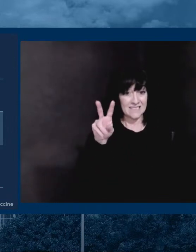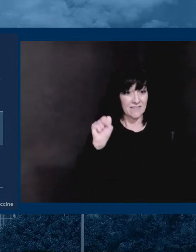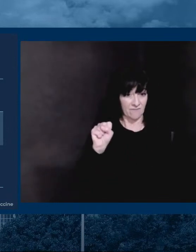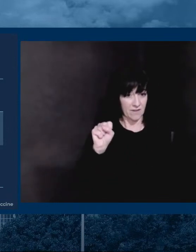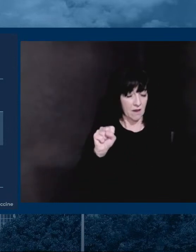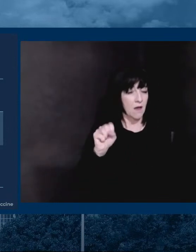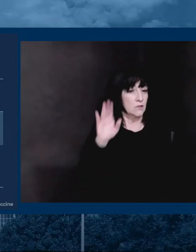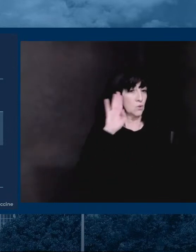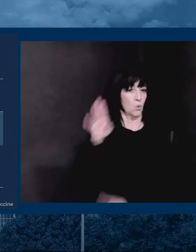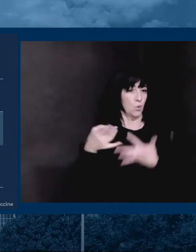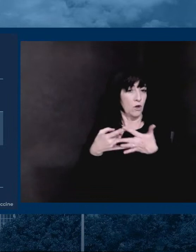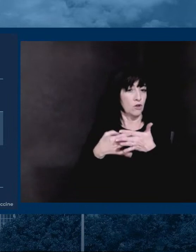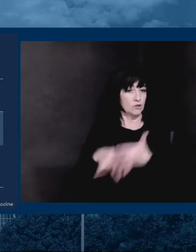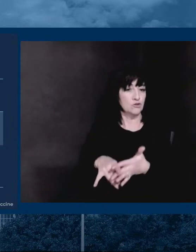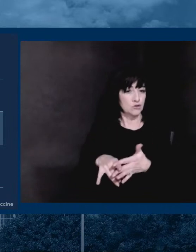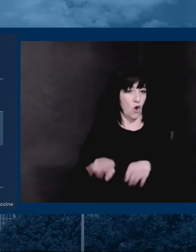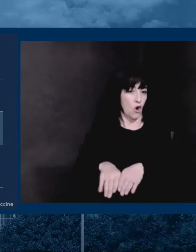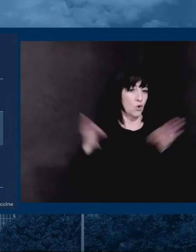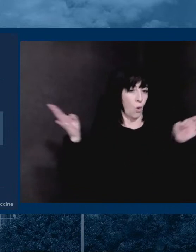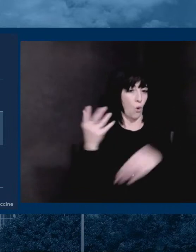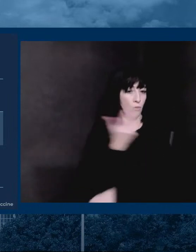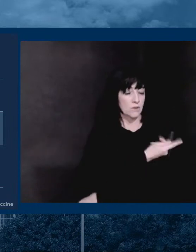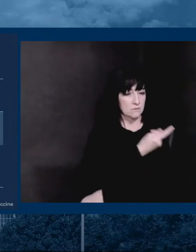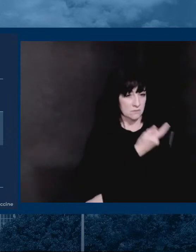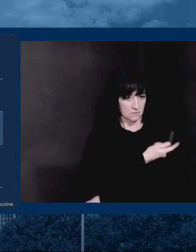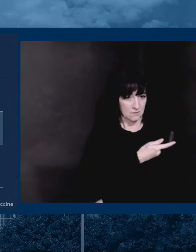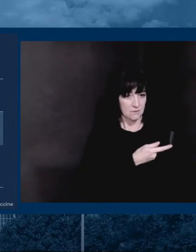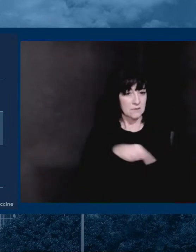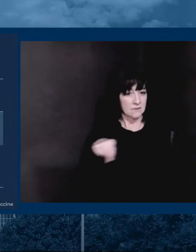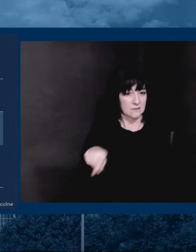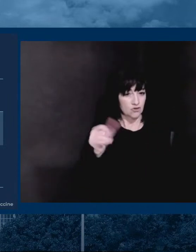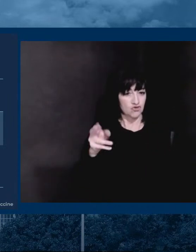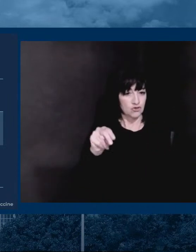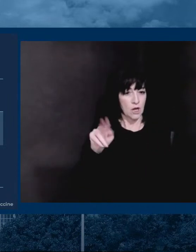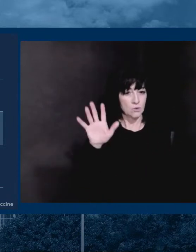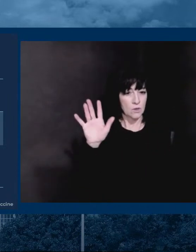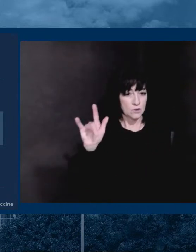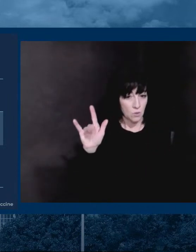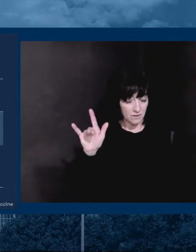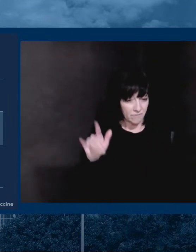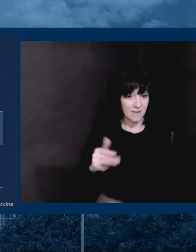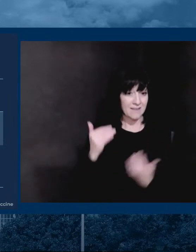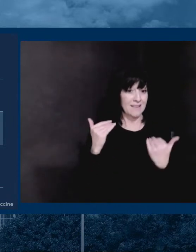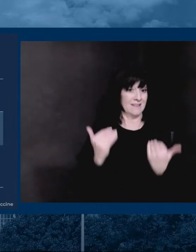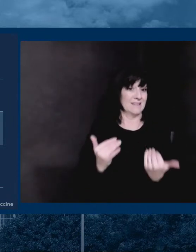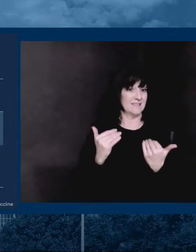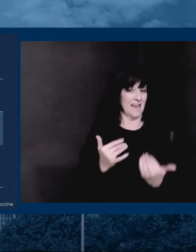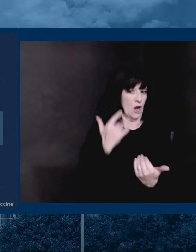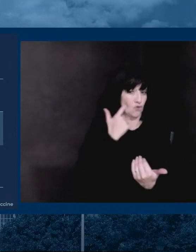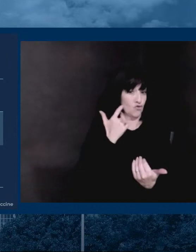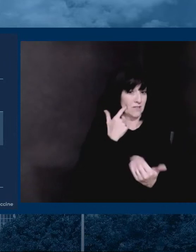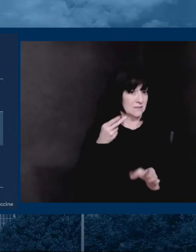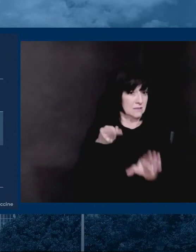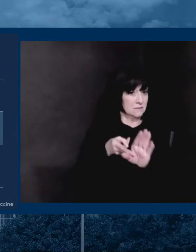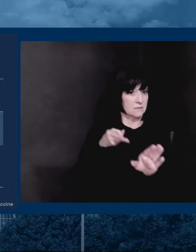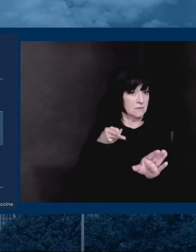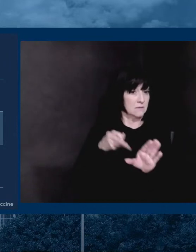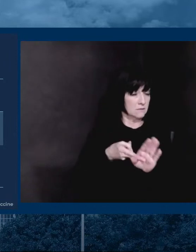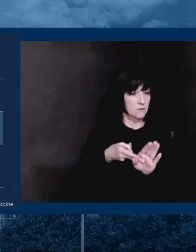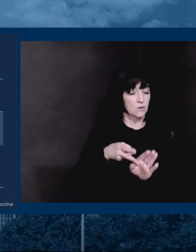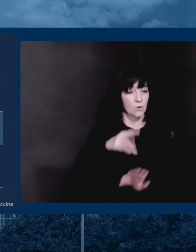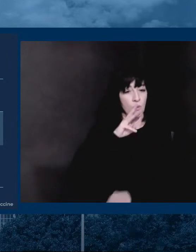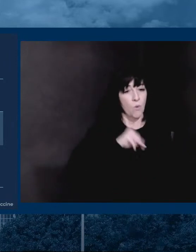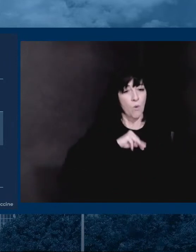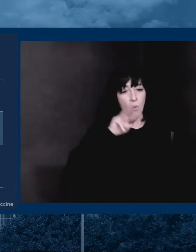25th. Additionally, Giant and Walmart are getting involved and getting ready as well. So you can